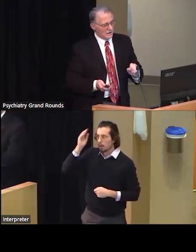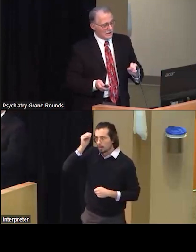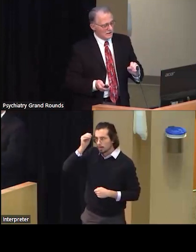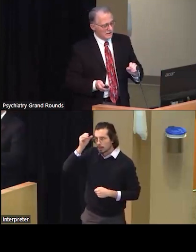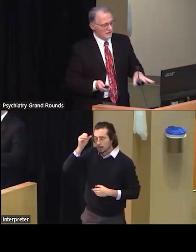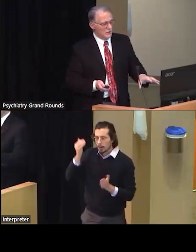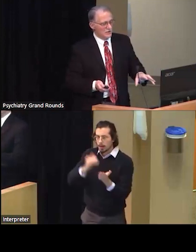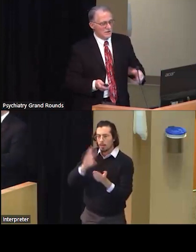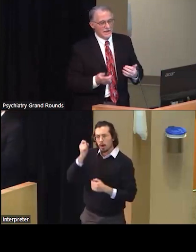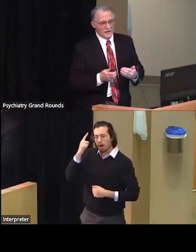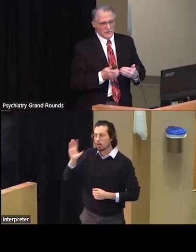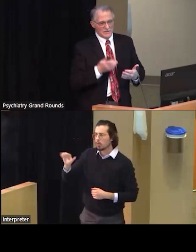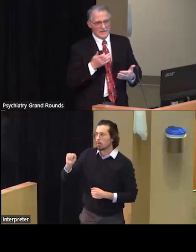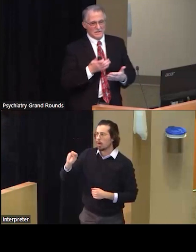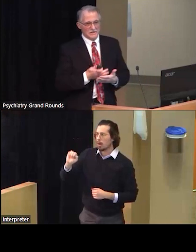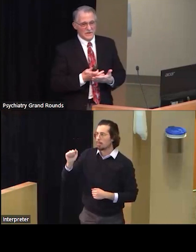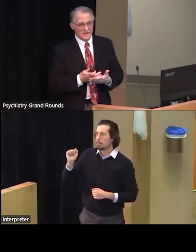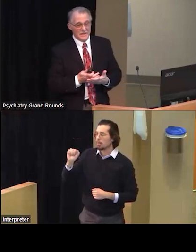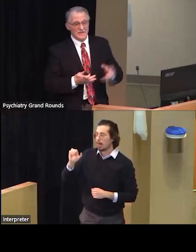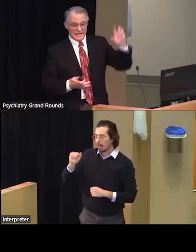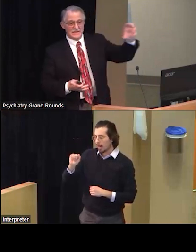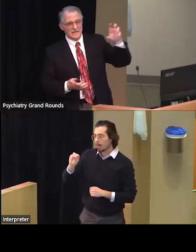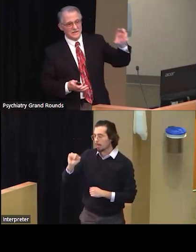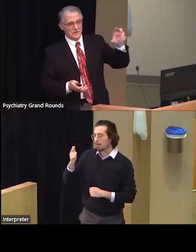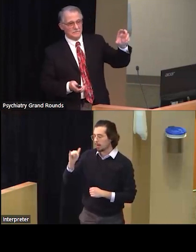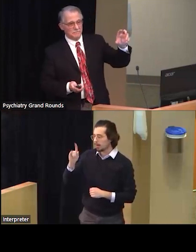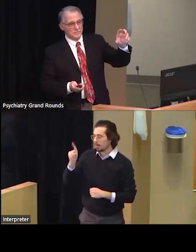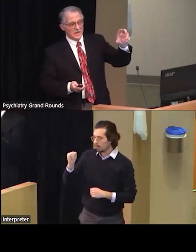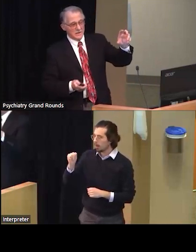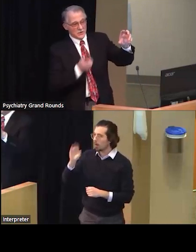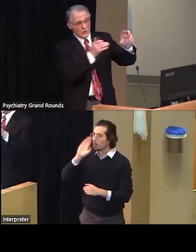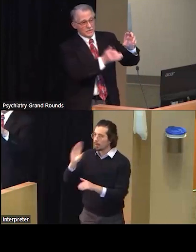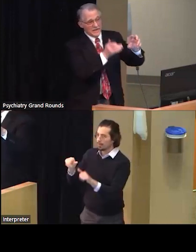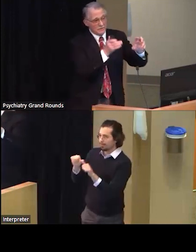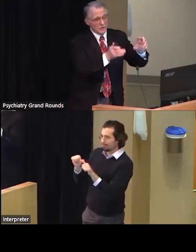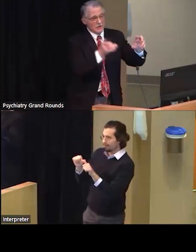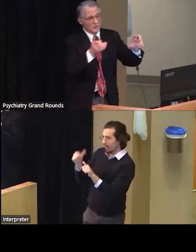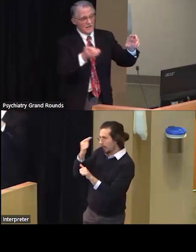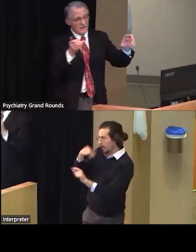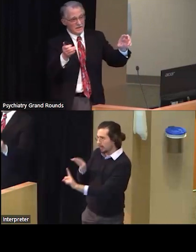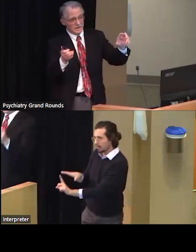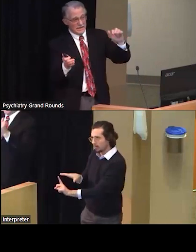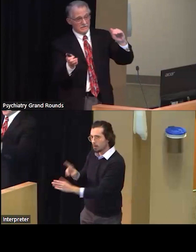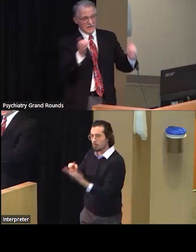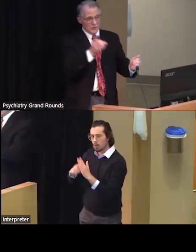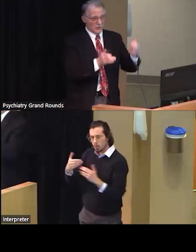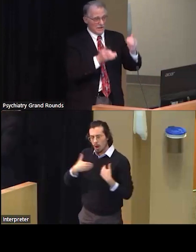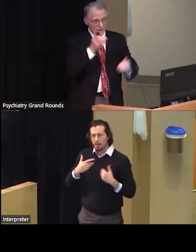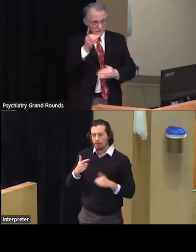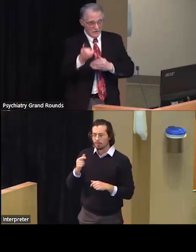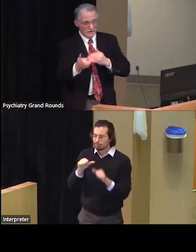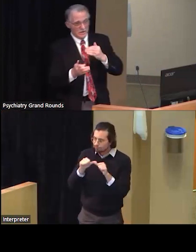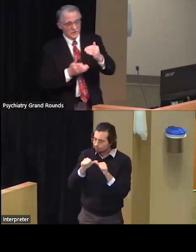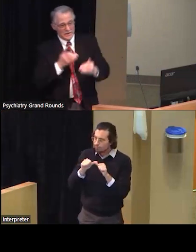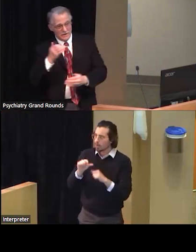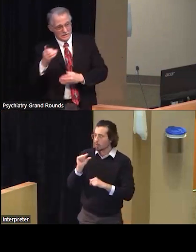your amygdala, which is the area that responds to stress, stayed large. So over time, you're accumulating this kind of micro